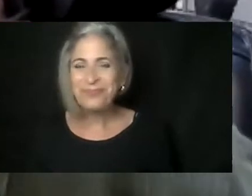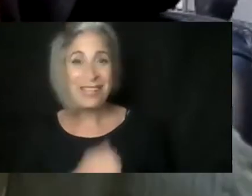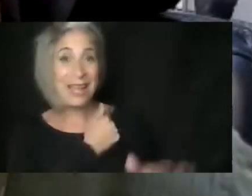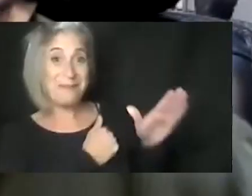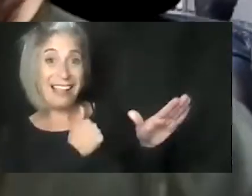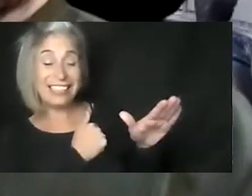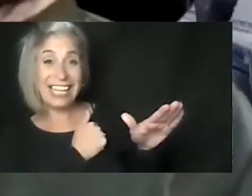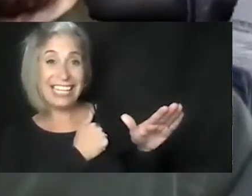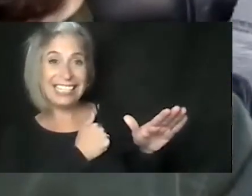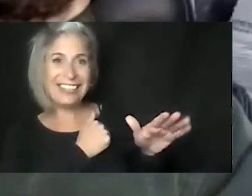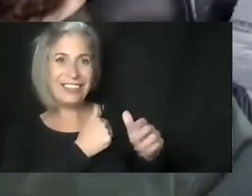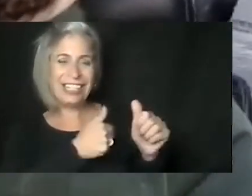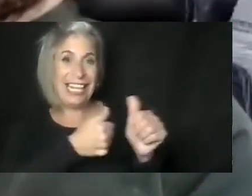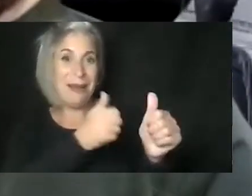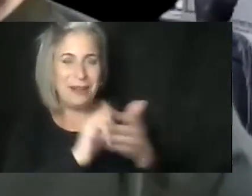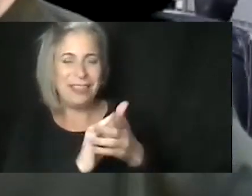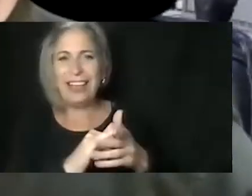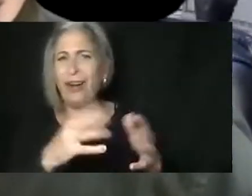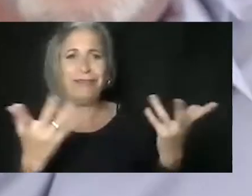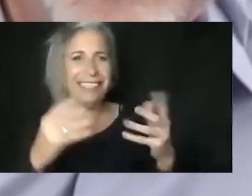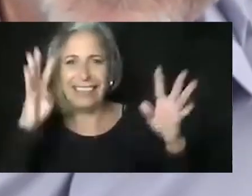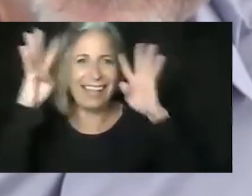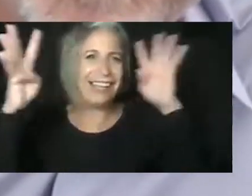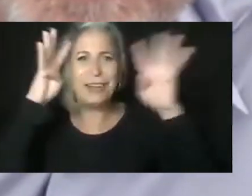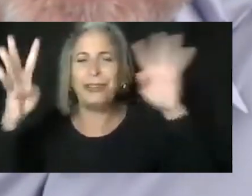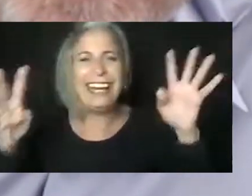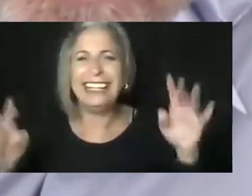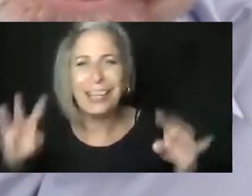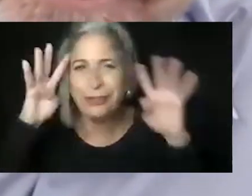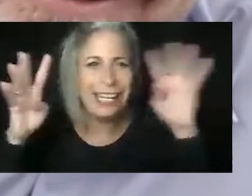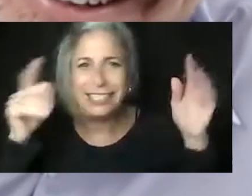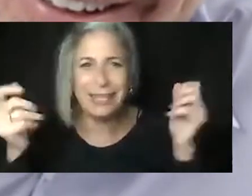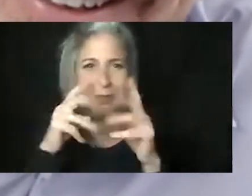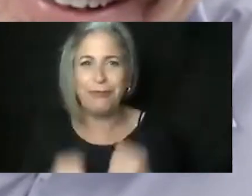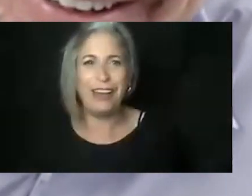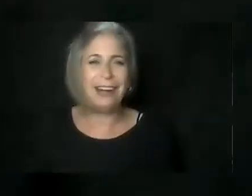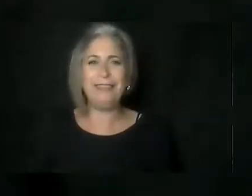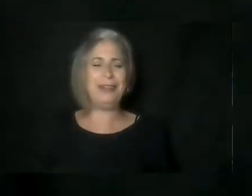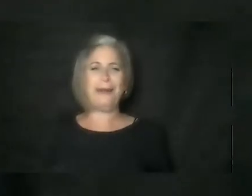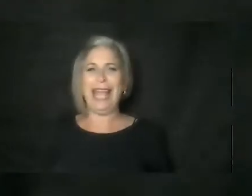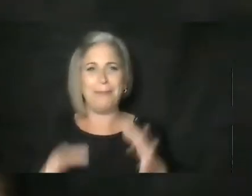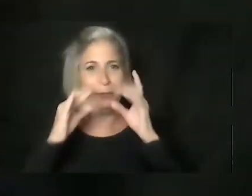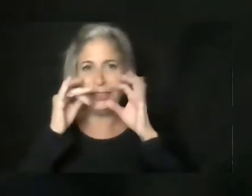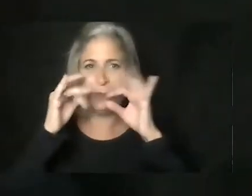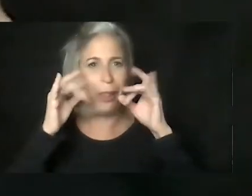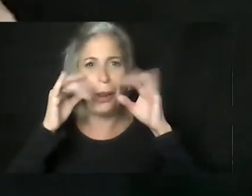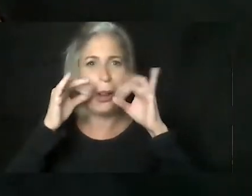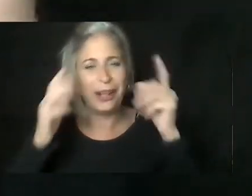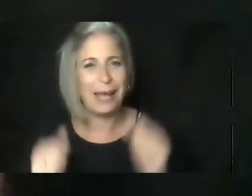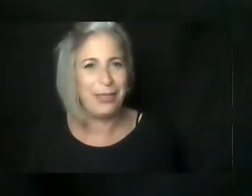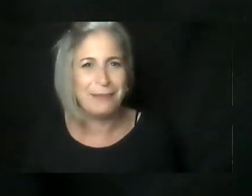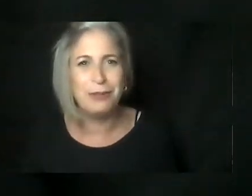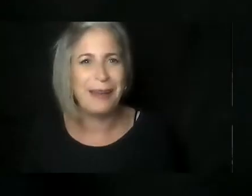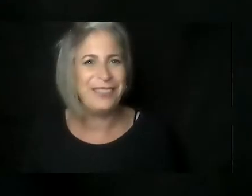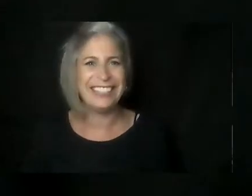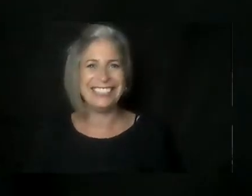apologize for making you try to keep up with that screen reader for a while there. Yeah, I created something fun. I don't even know what happened. It was just a blah, blah, blah